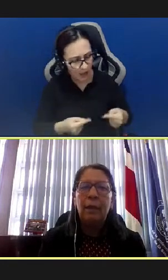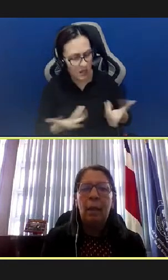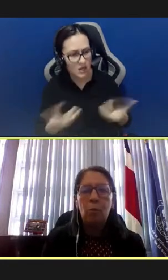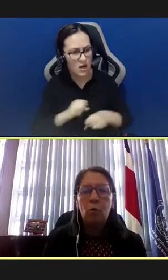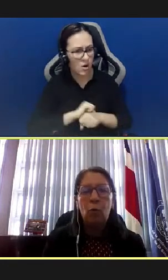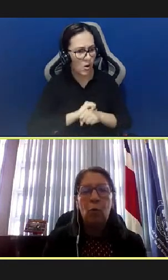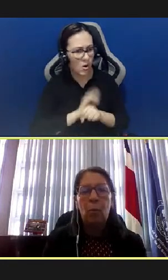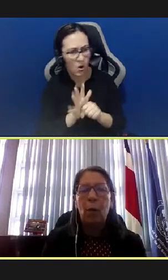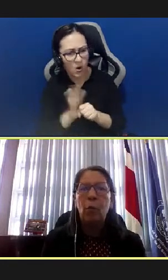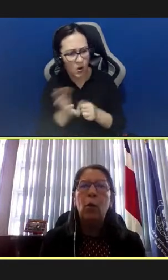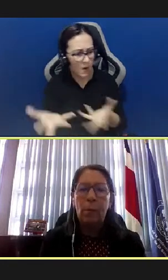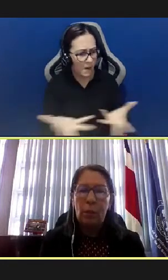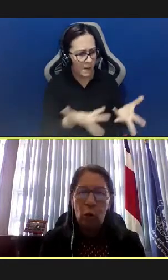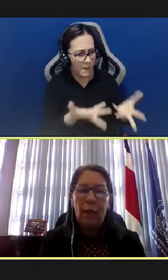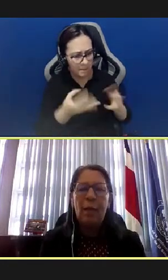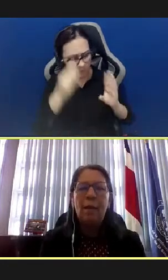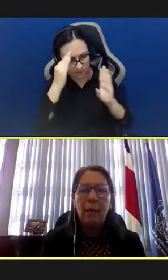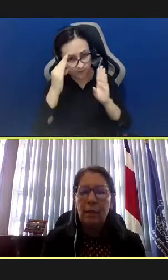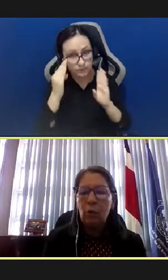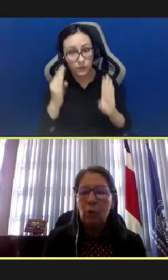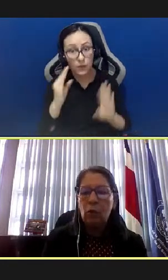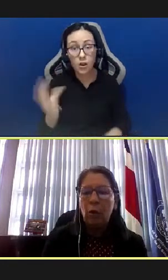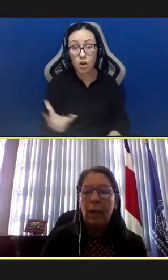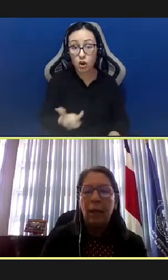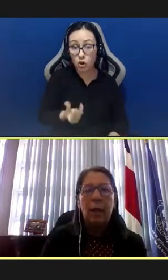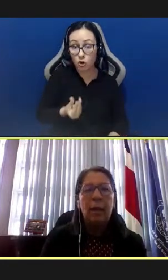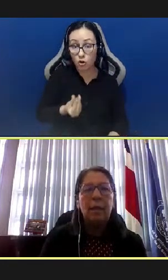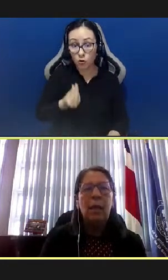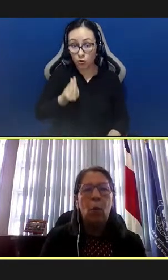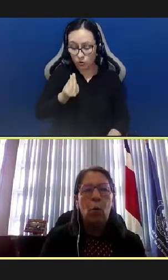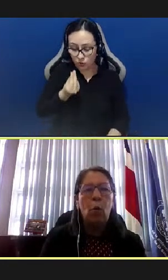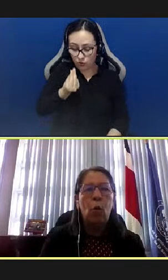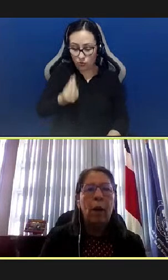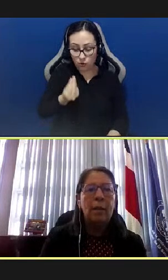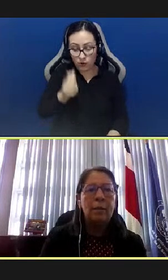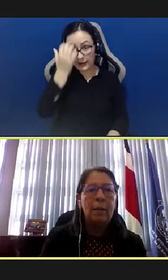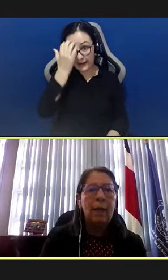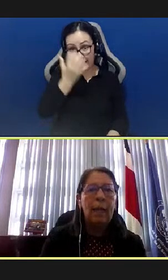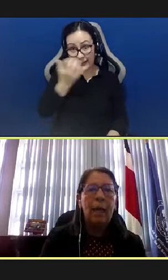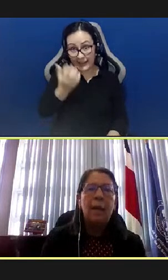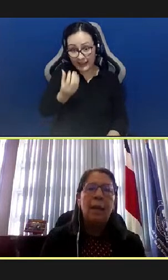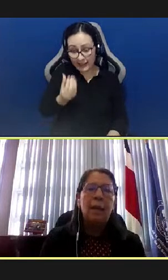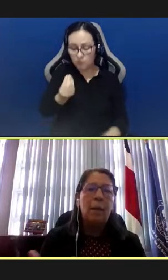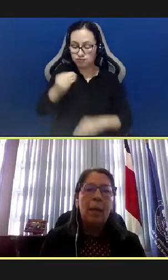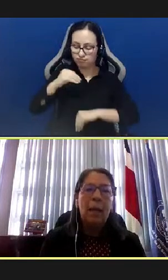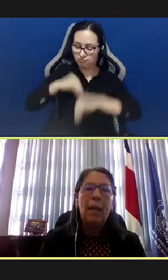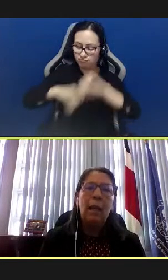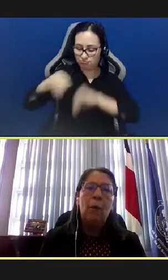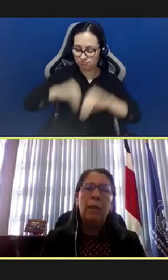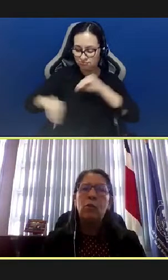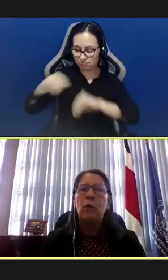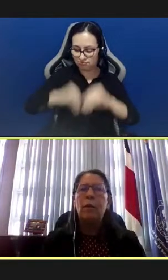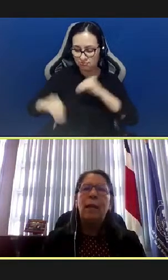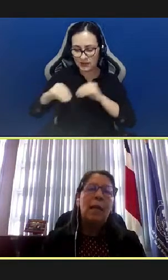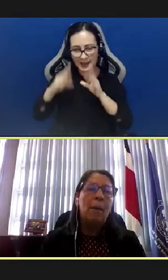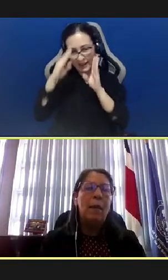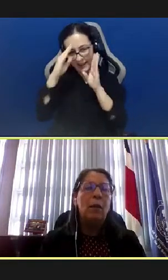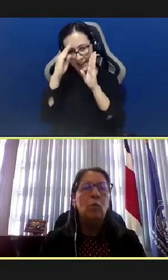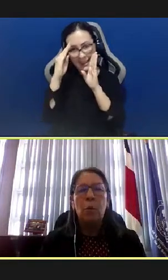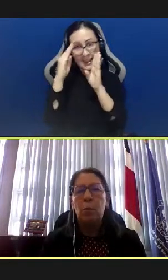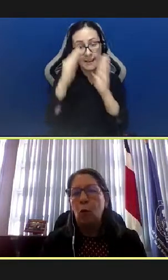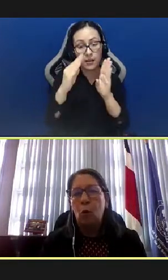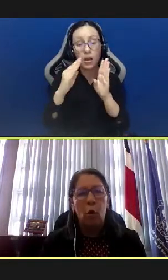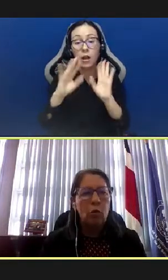That was crucial. And actually, we have an interagency committee that was devoted to